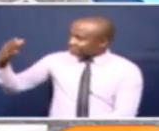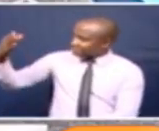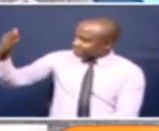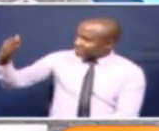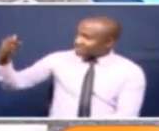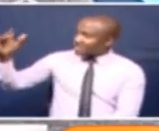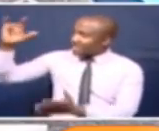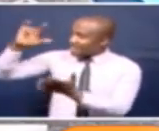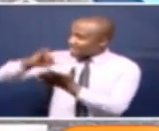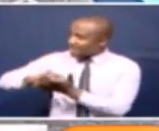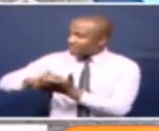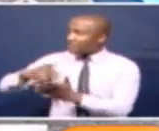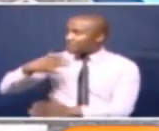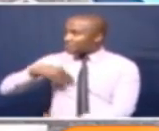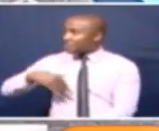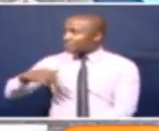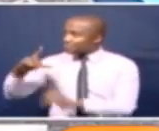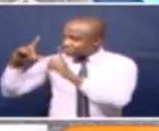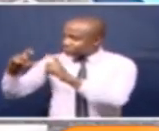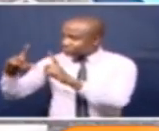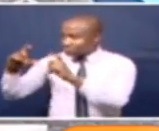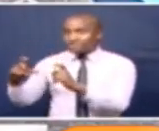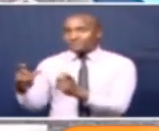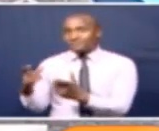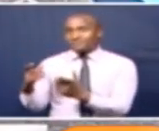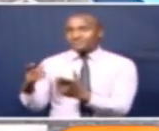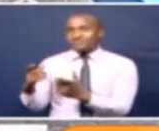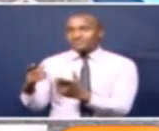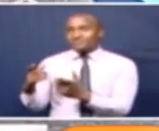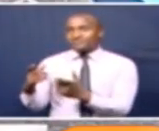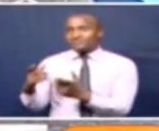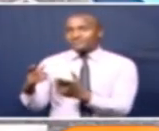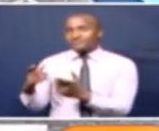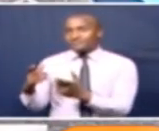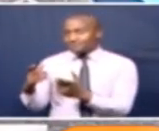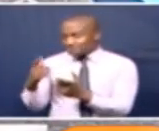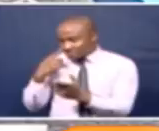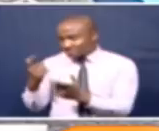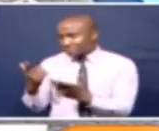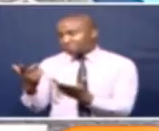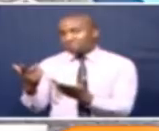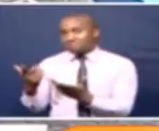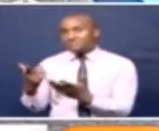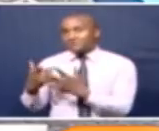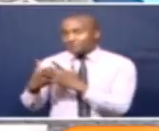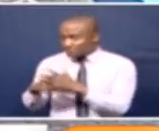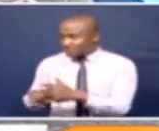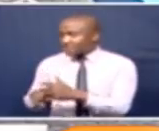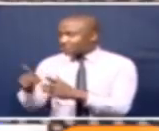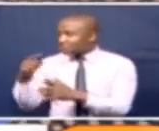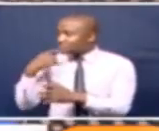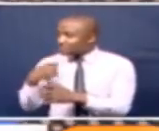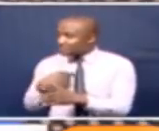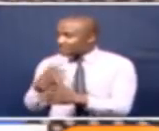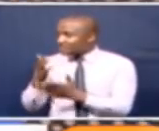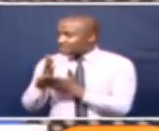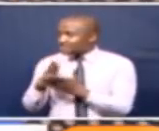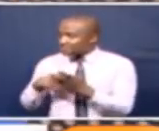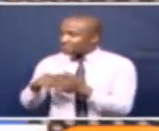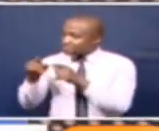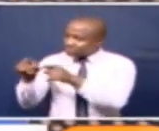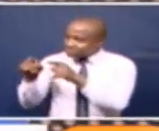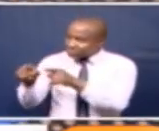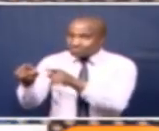airport. Everybody is saying your name. This is a far cry from how we started this conversation with you telling me how some people would be